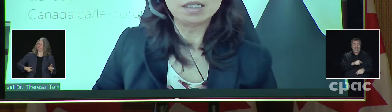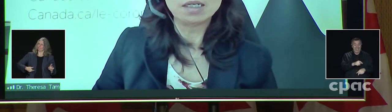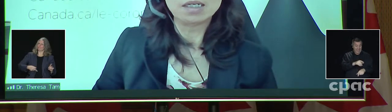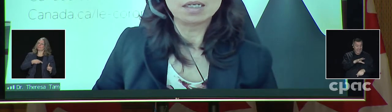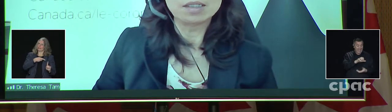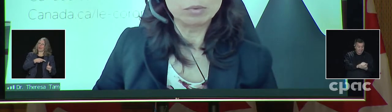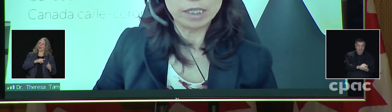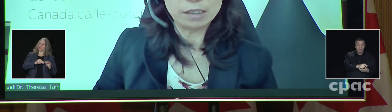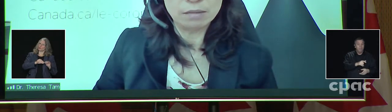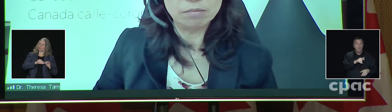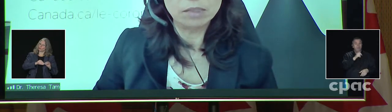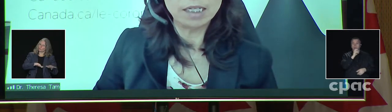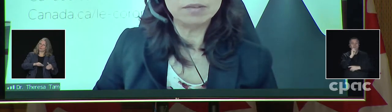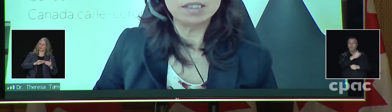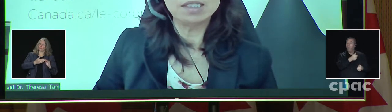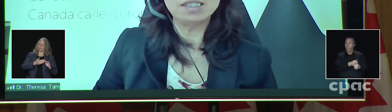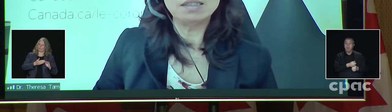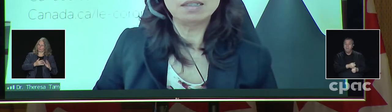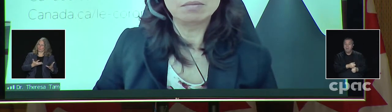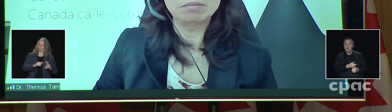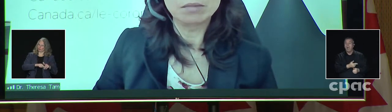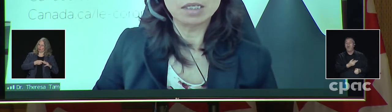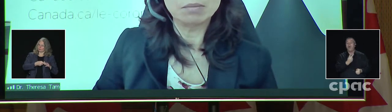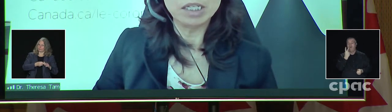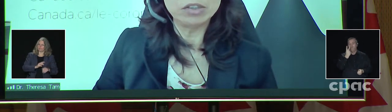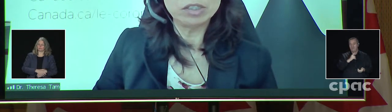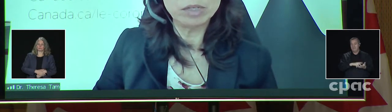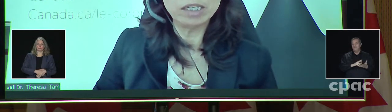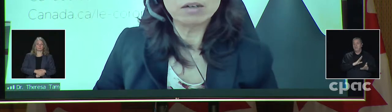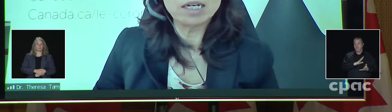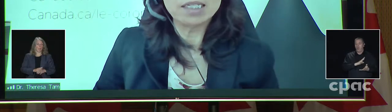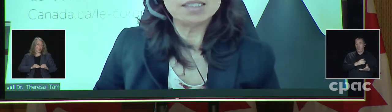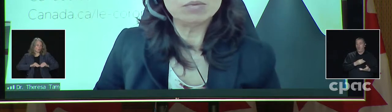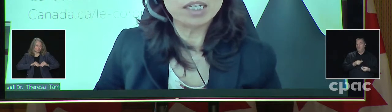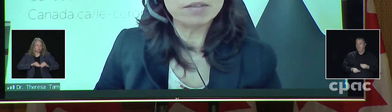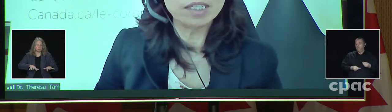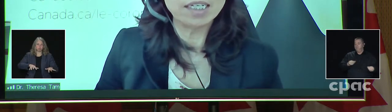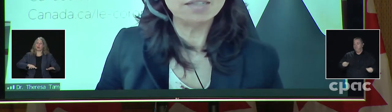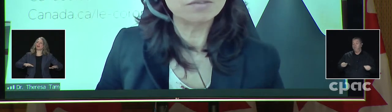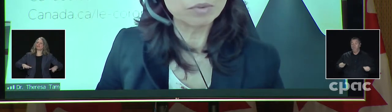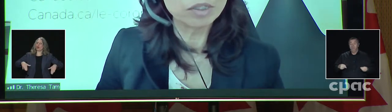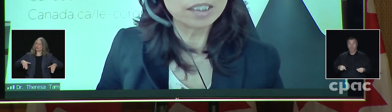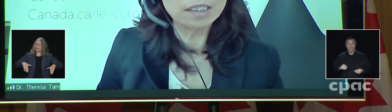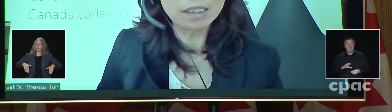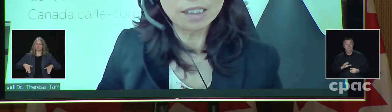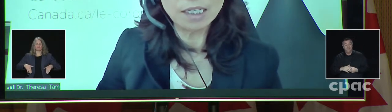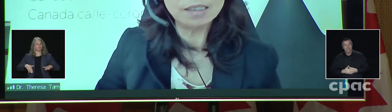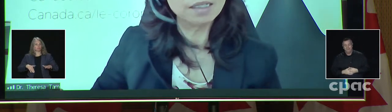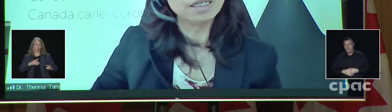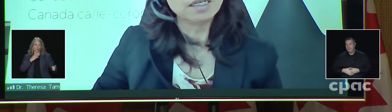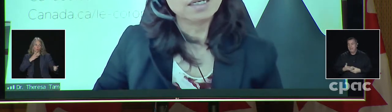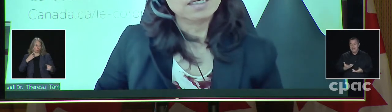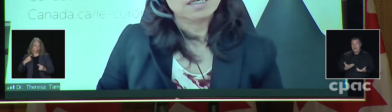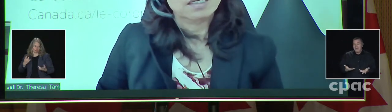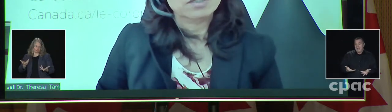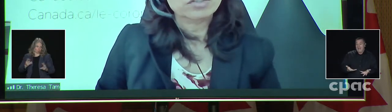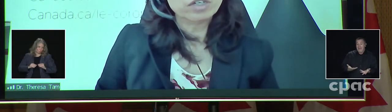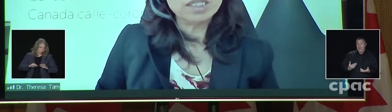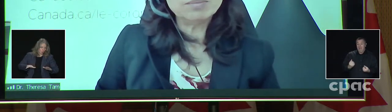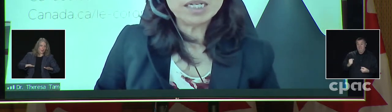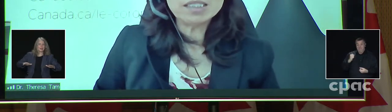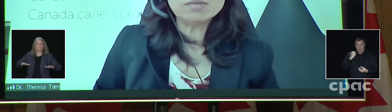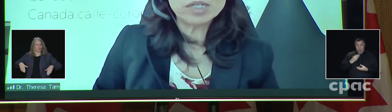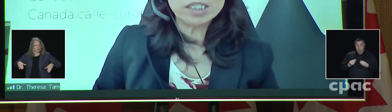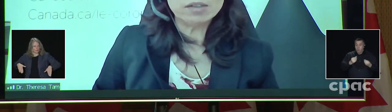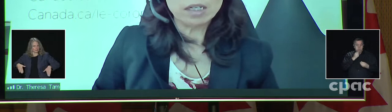community spread. We haven't seen a major spread, or at least we haven't had it reported to date. So